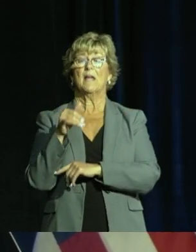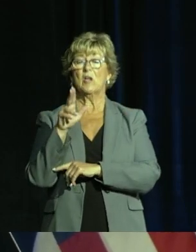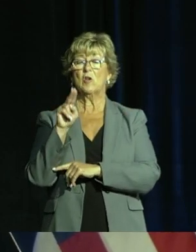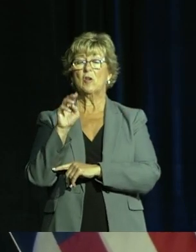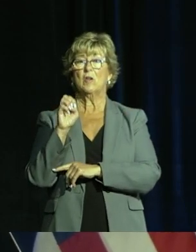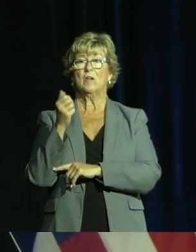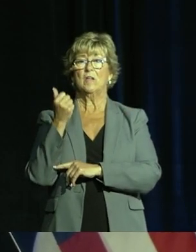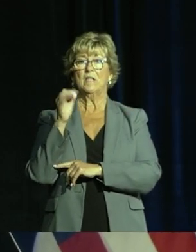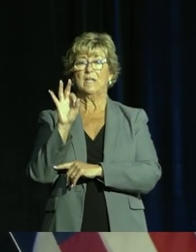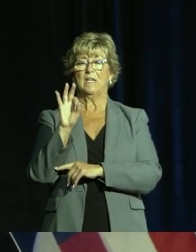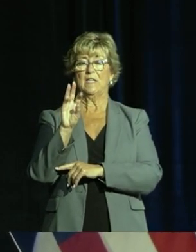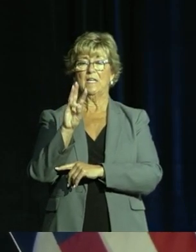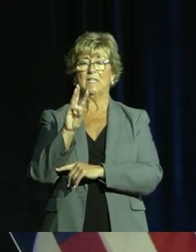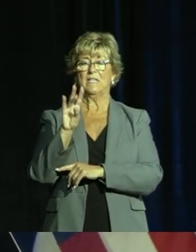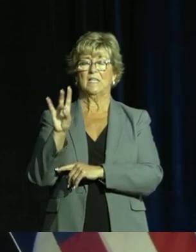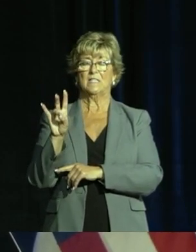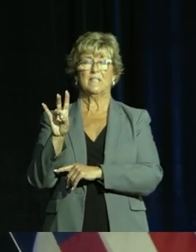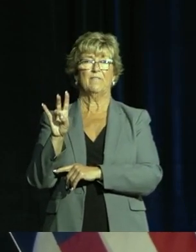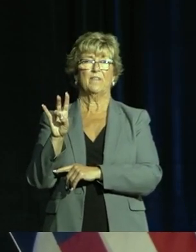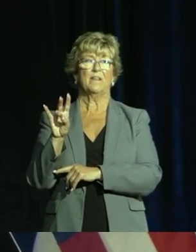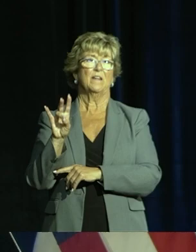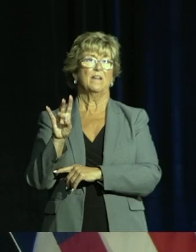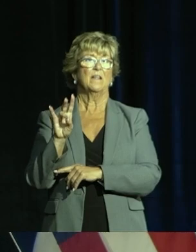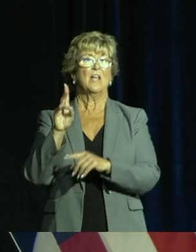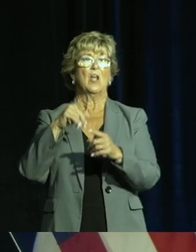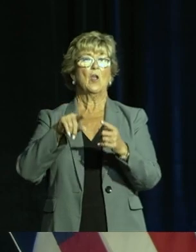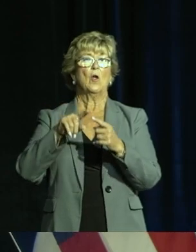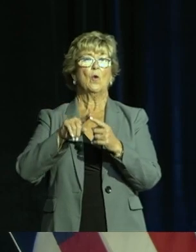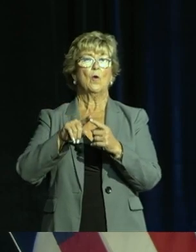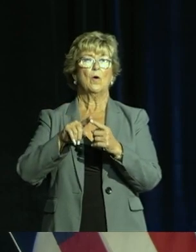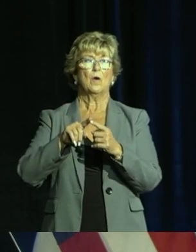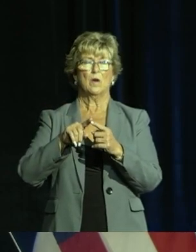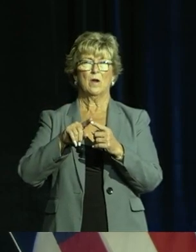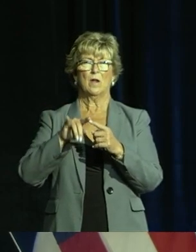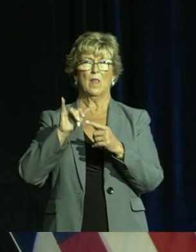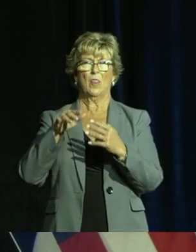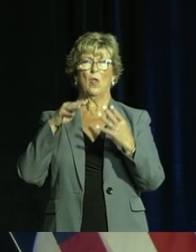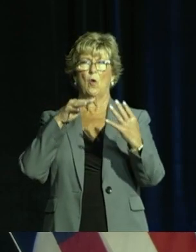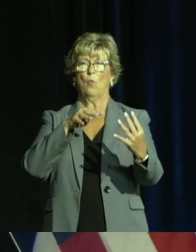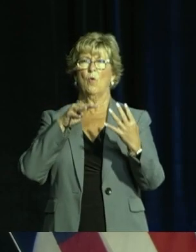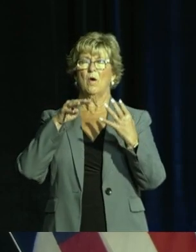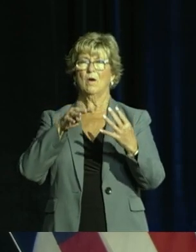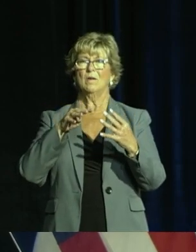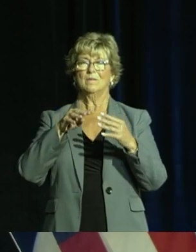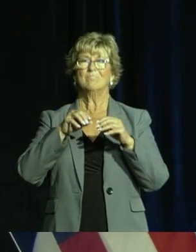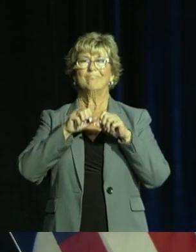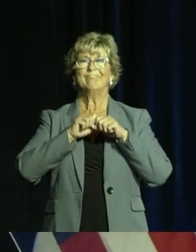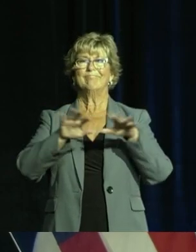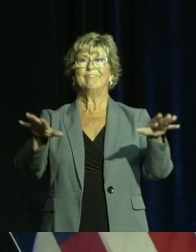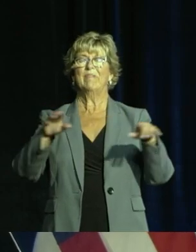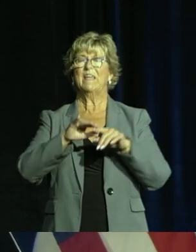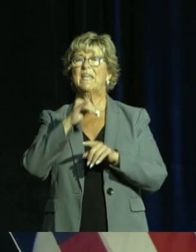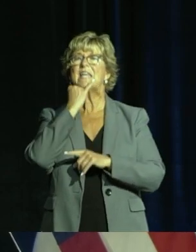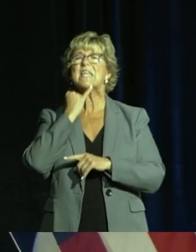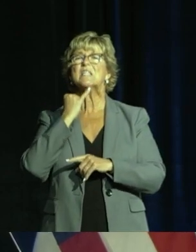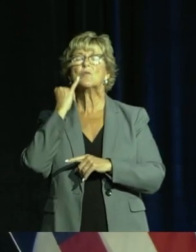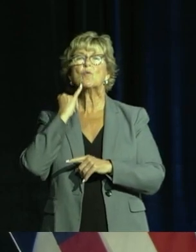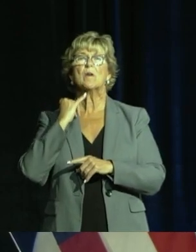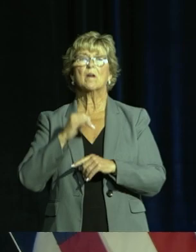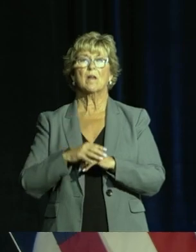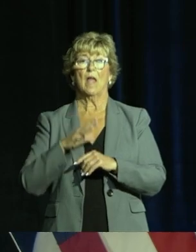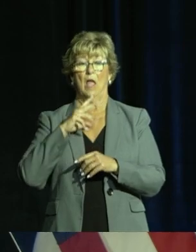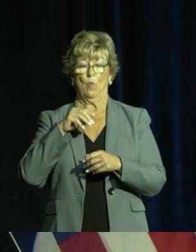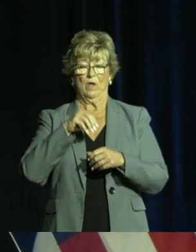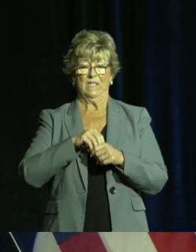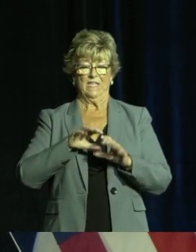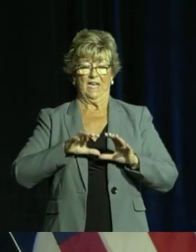of 1967 when the Six-Day War broke out in Israel. I was the ordination